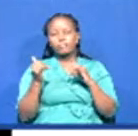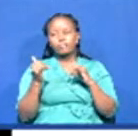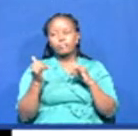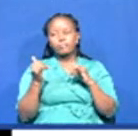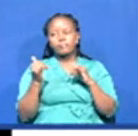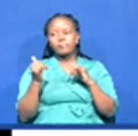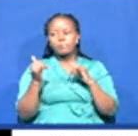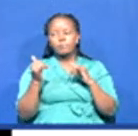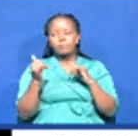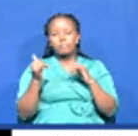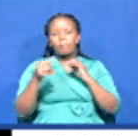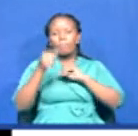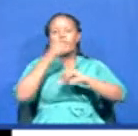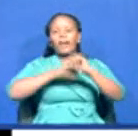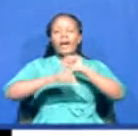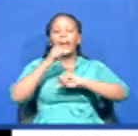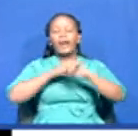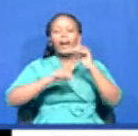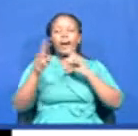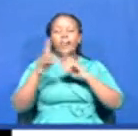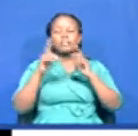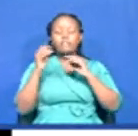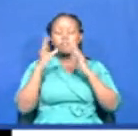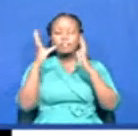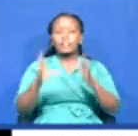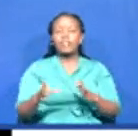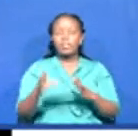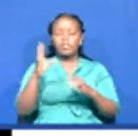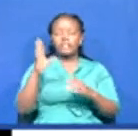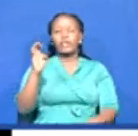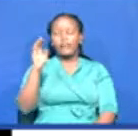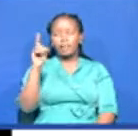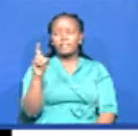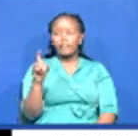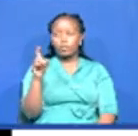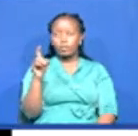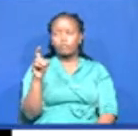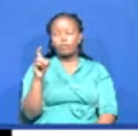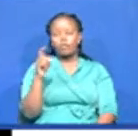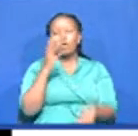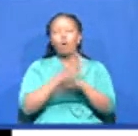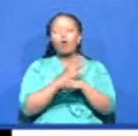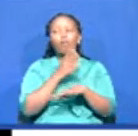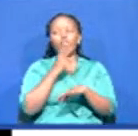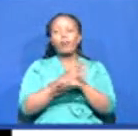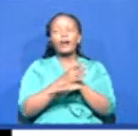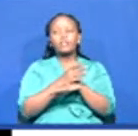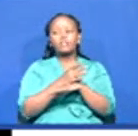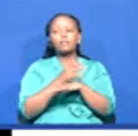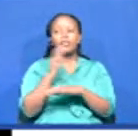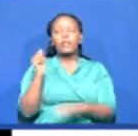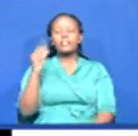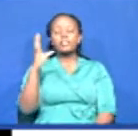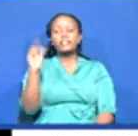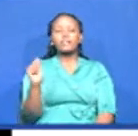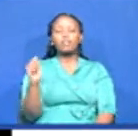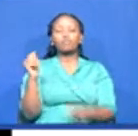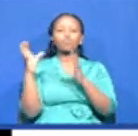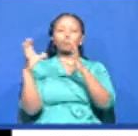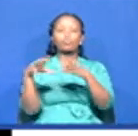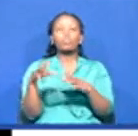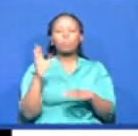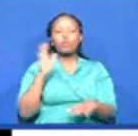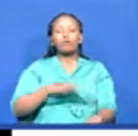the Acting Director, Executive Director of Anti-Counterfeit Authority, Ms.